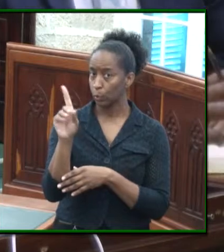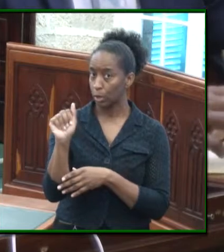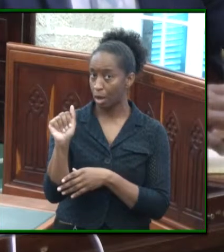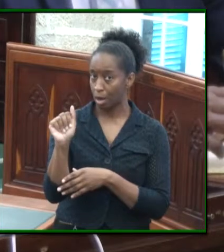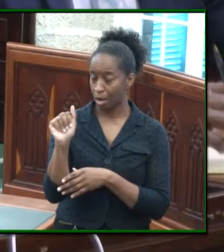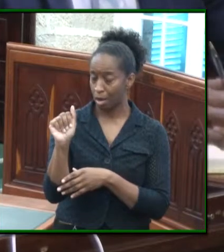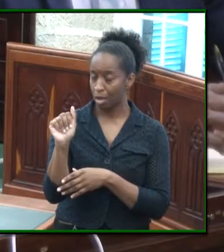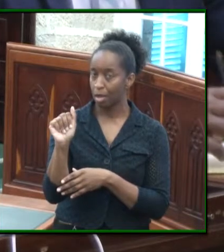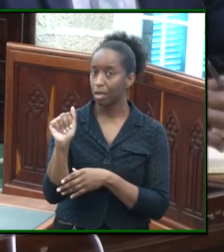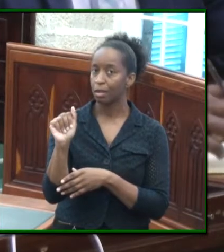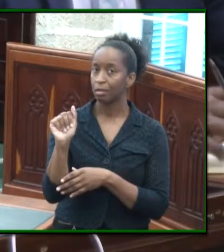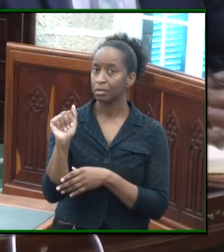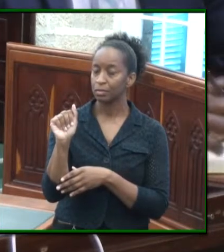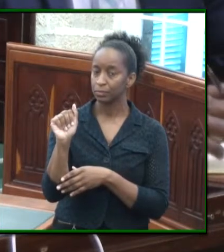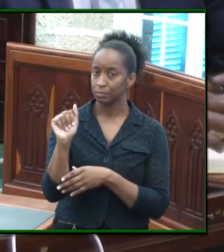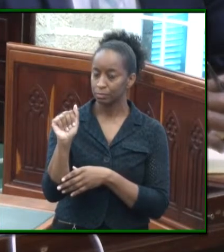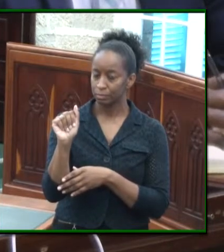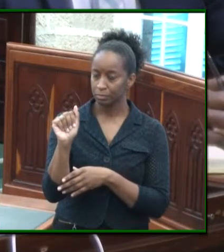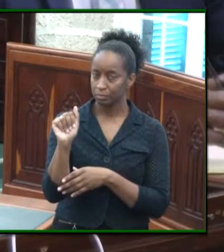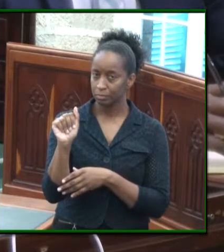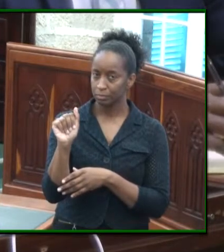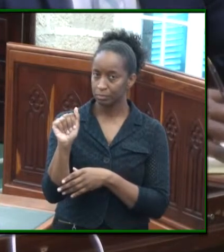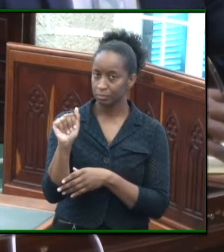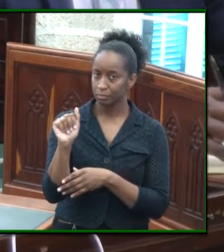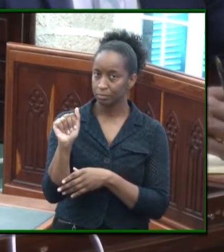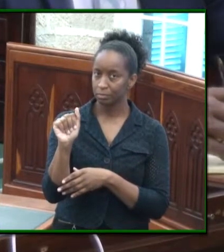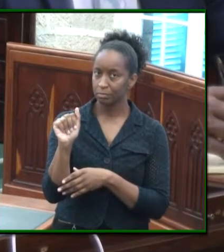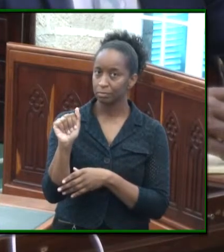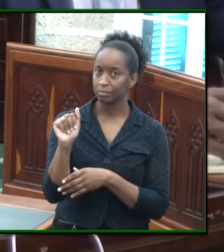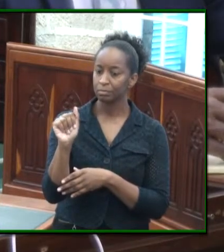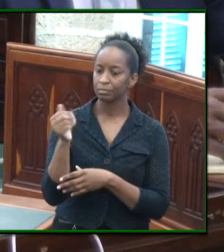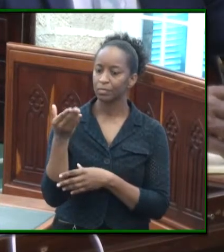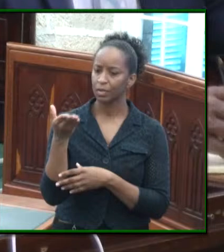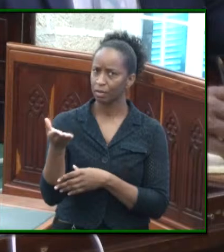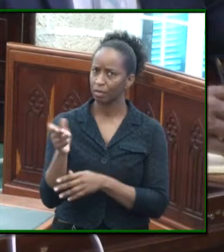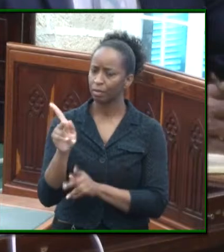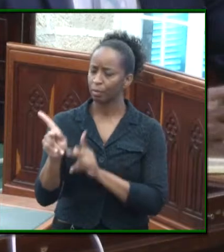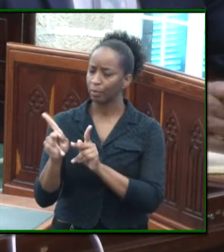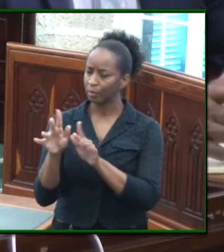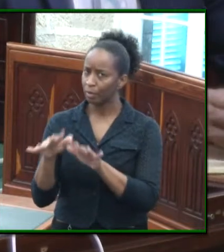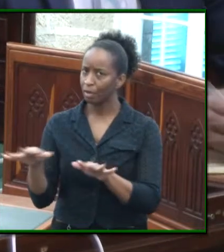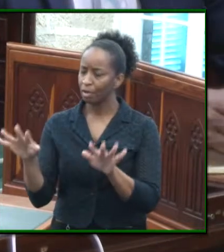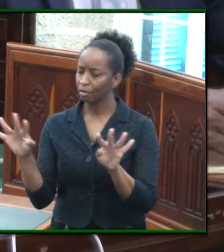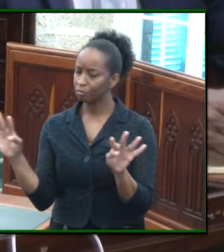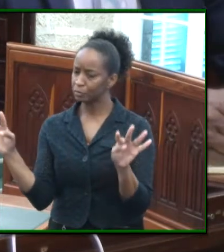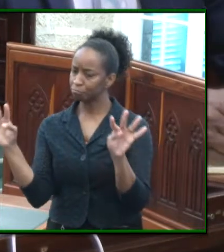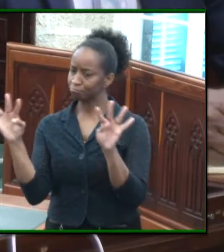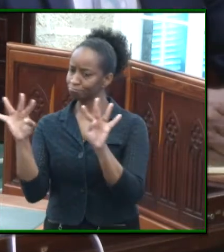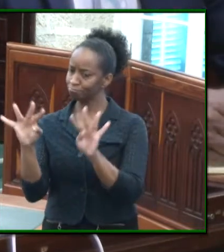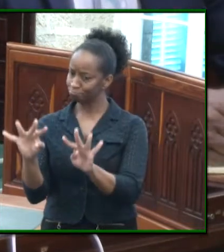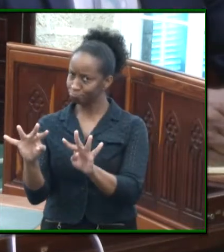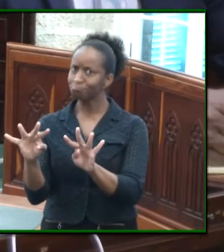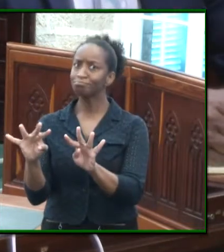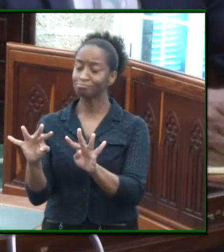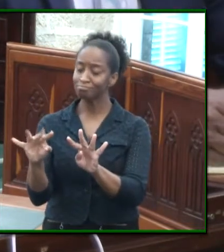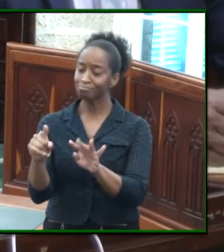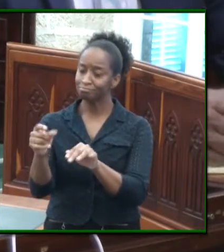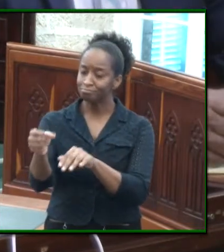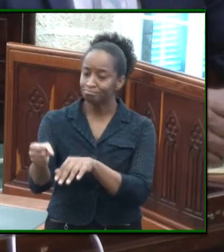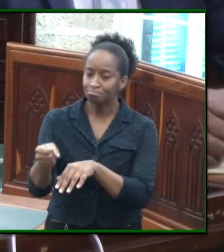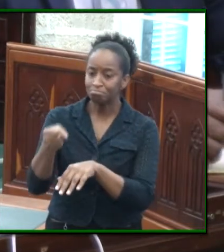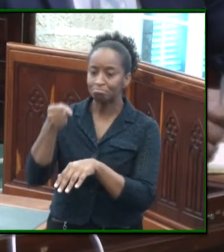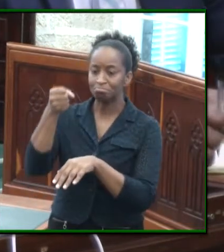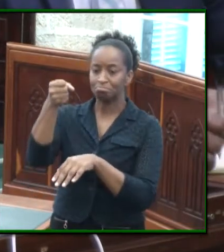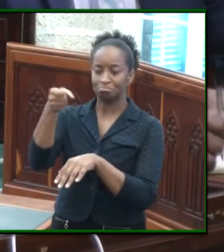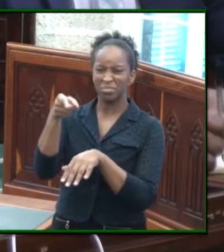was so well regarded in that society that he acted as the governor of Bermuda on